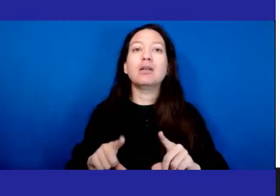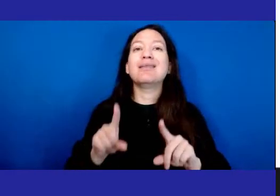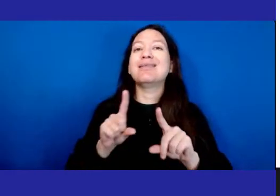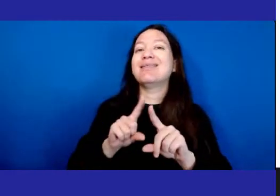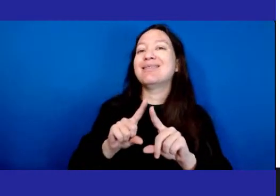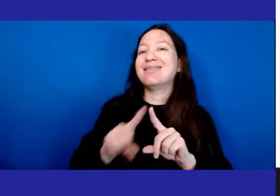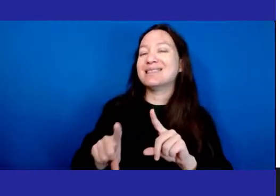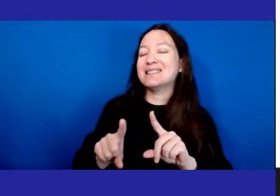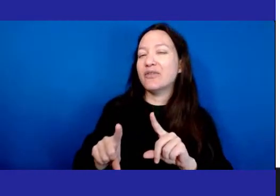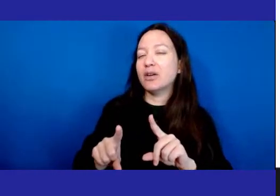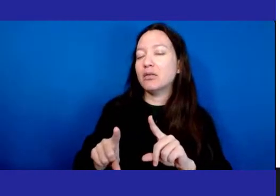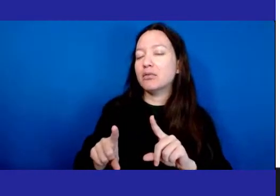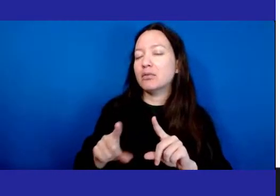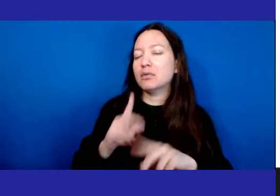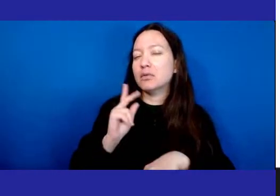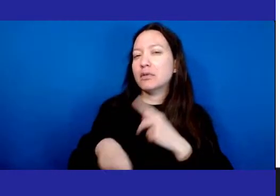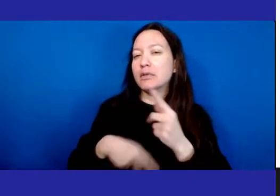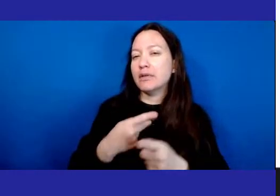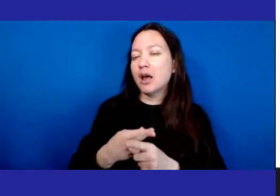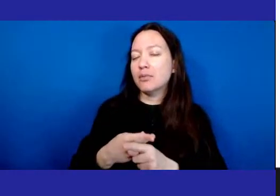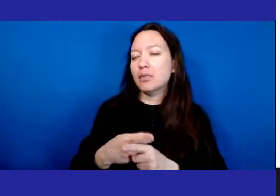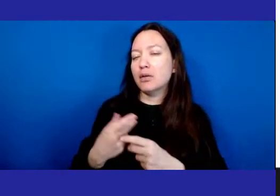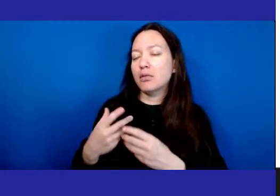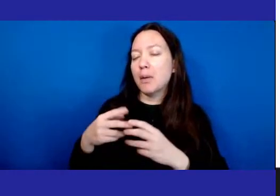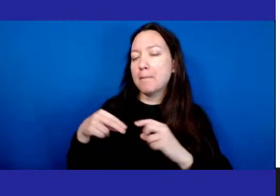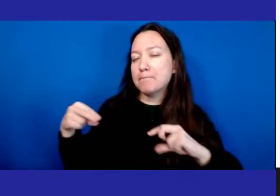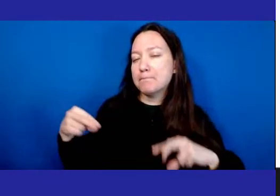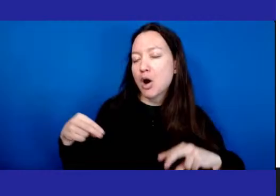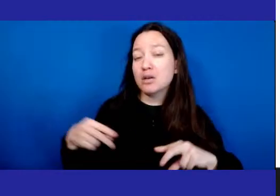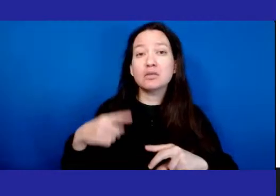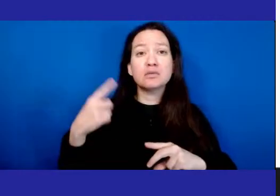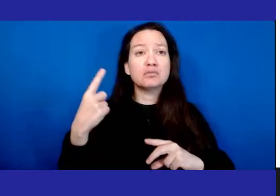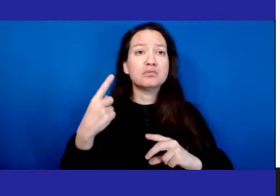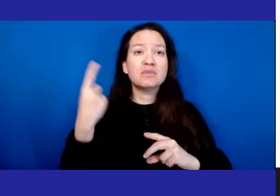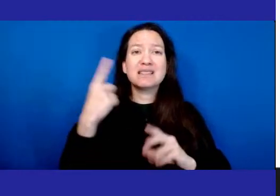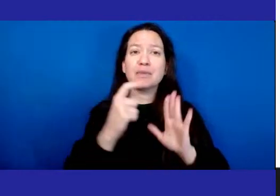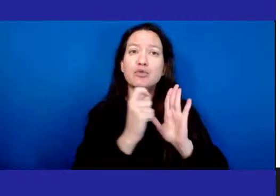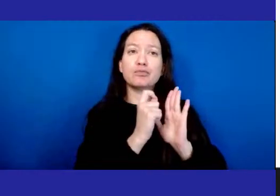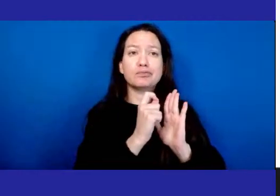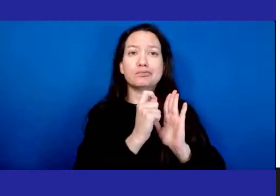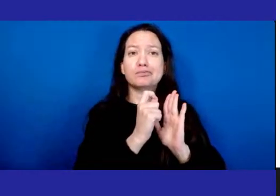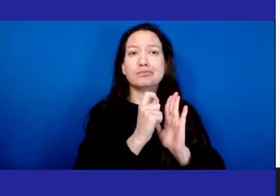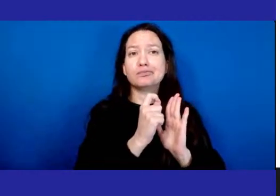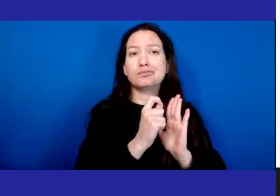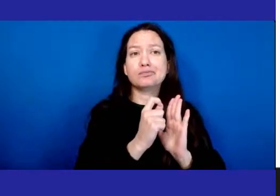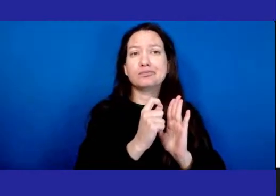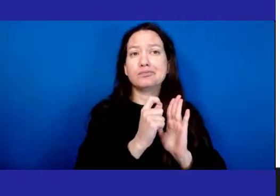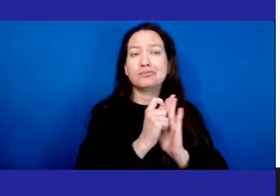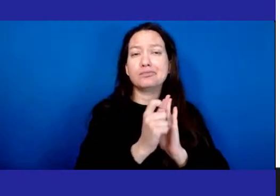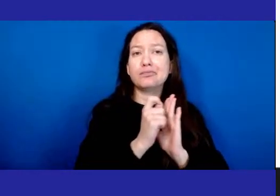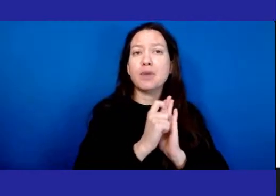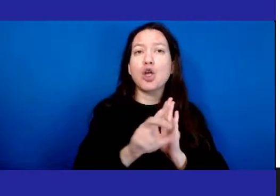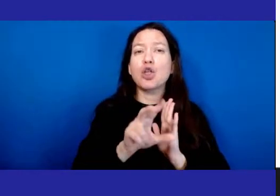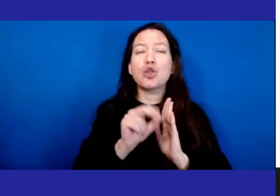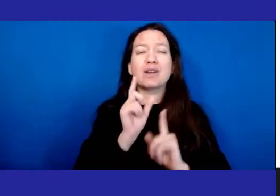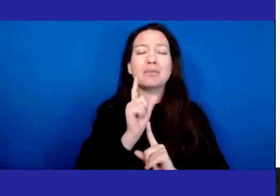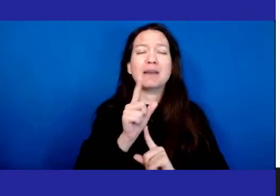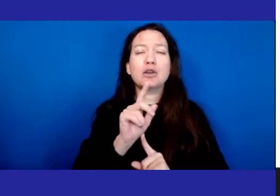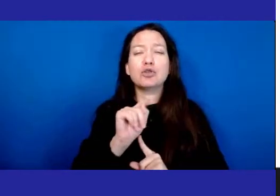monitoring. So someone might be written on a 30-minute tracing queue shift,